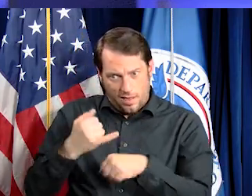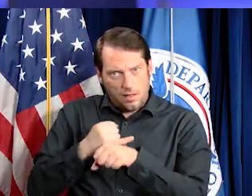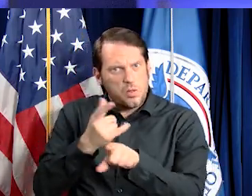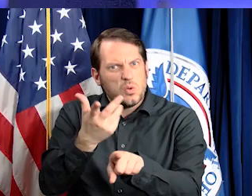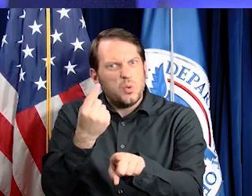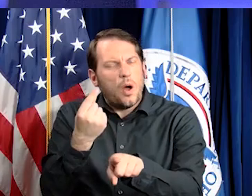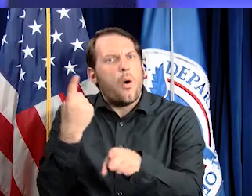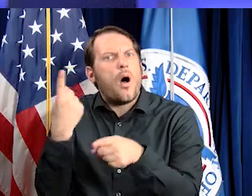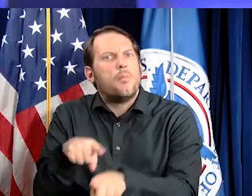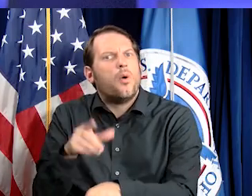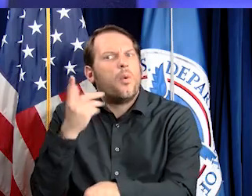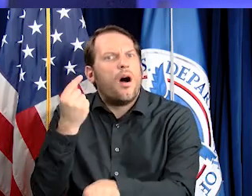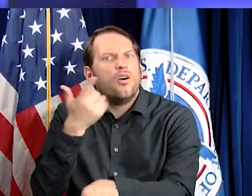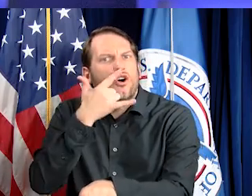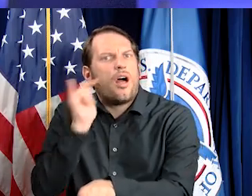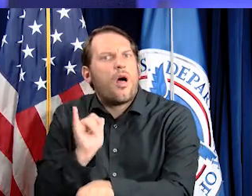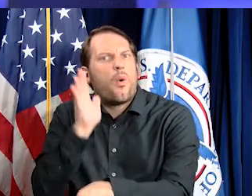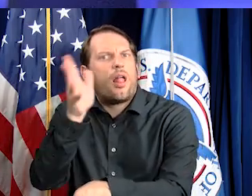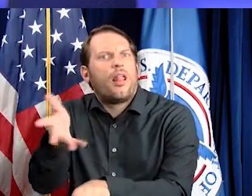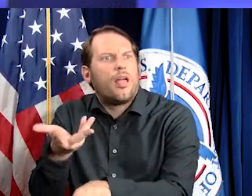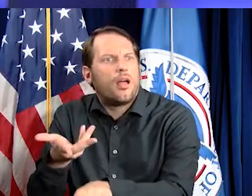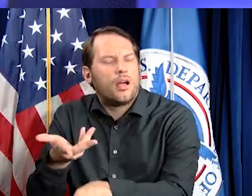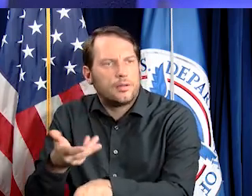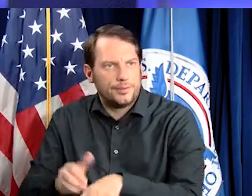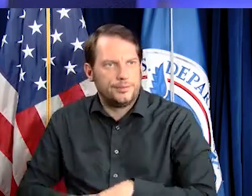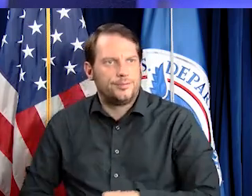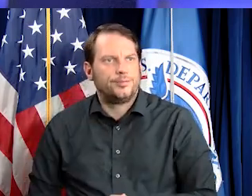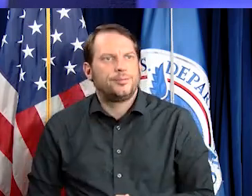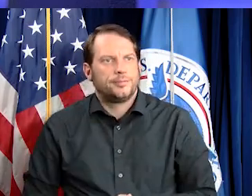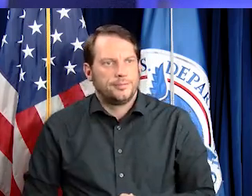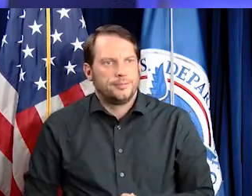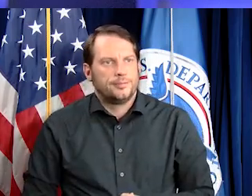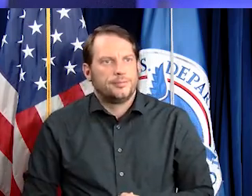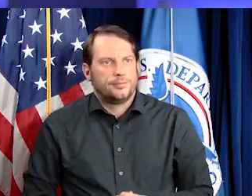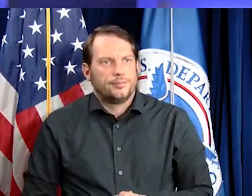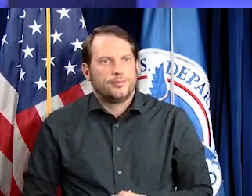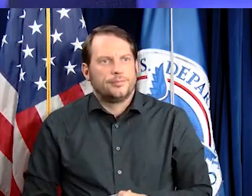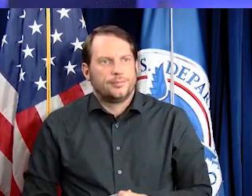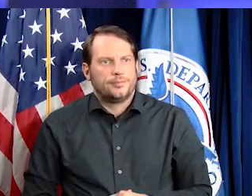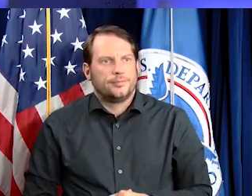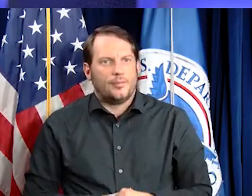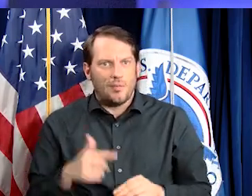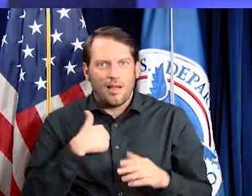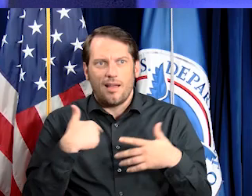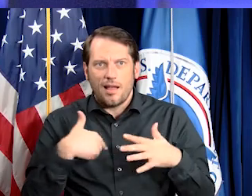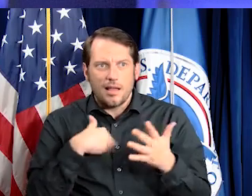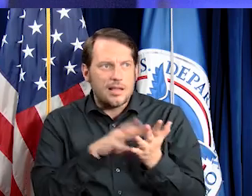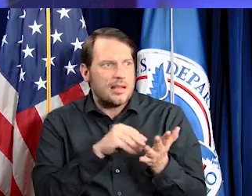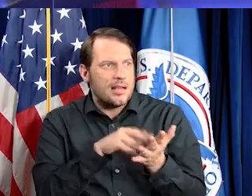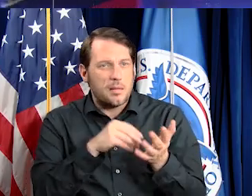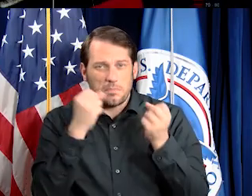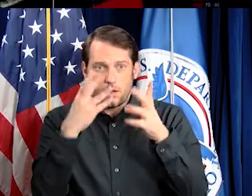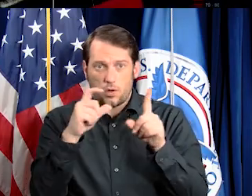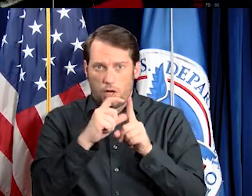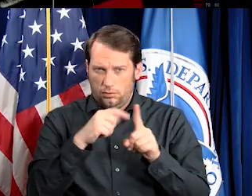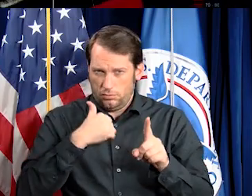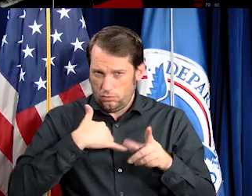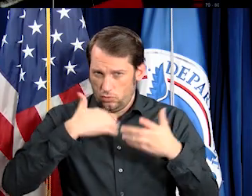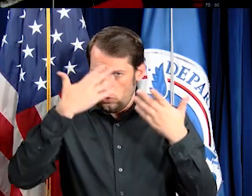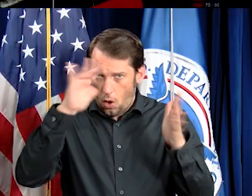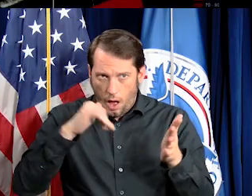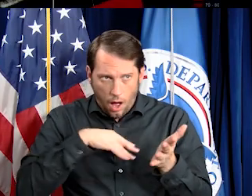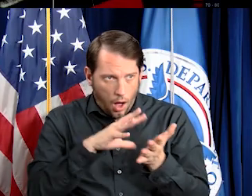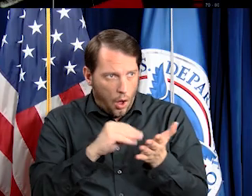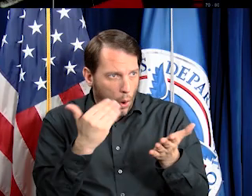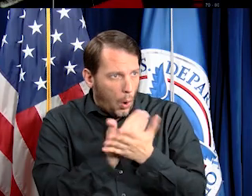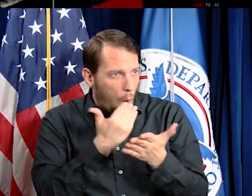so I came to learn science terms that I didn't know. I didn't know what a dune scarp, I'm not sure if any of you do, but we